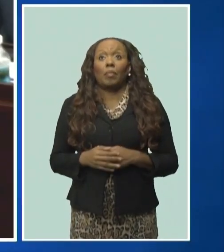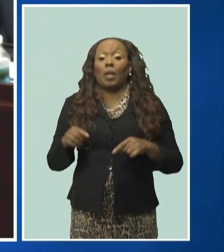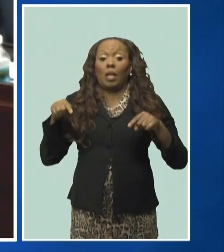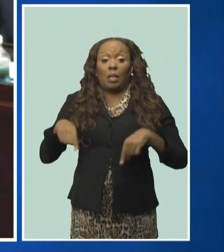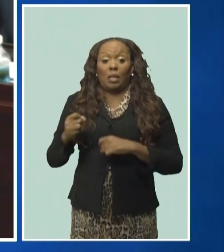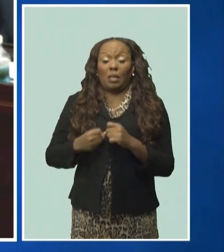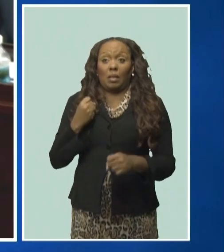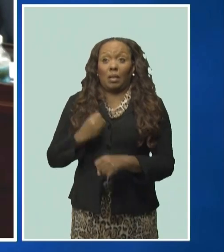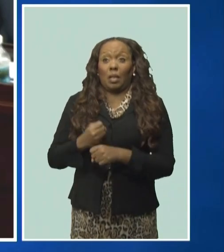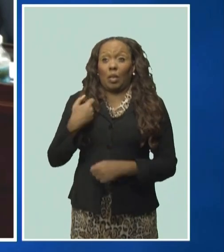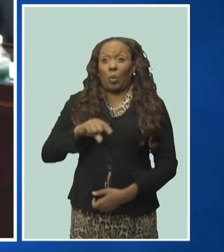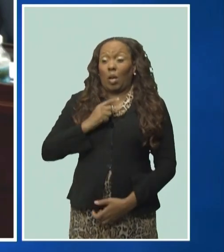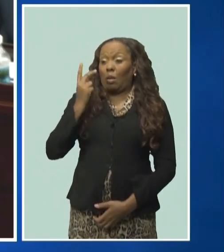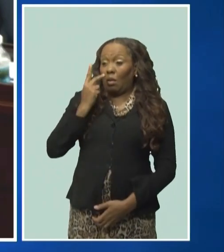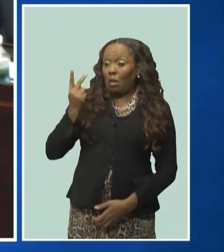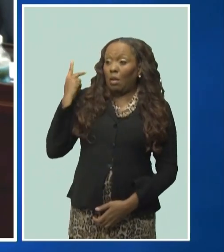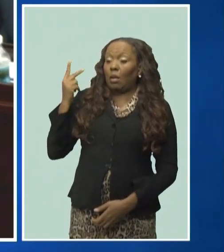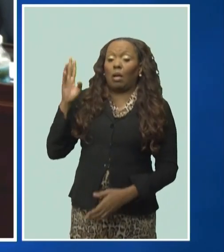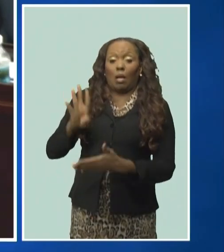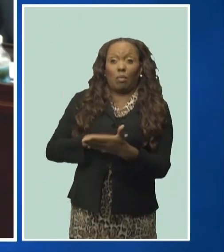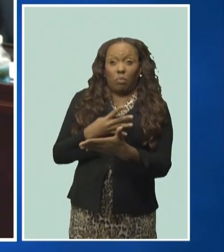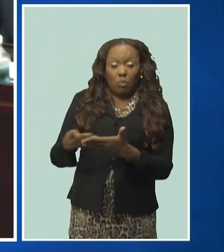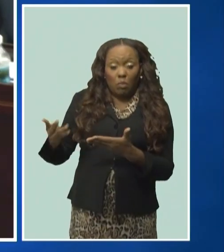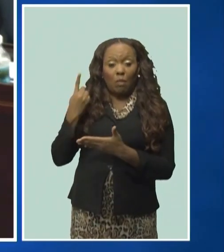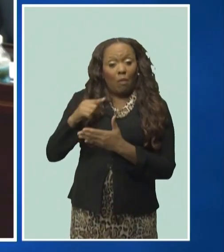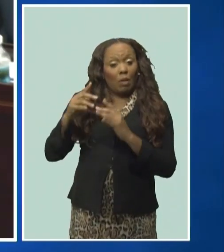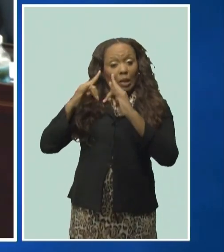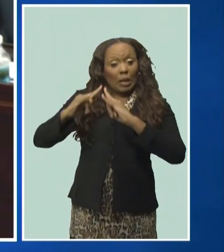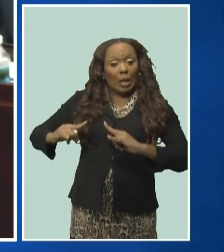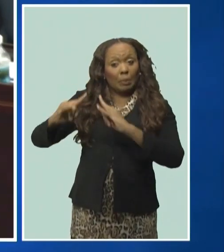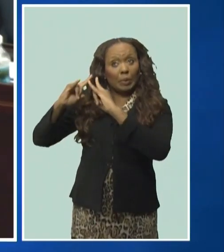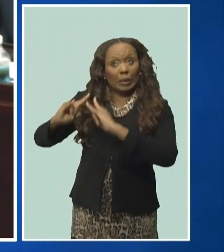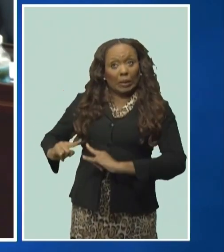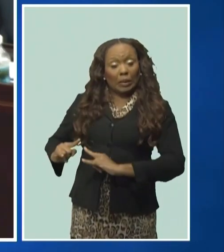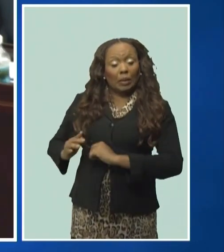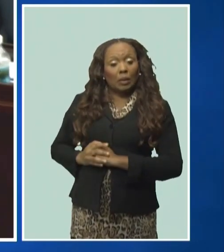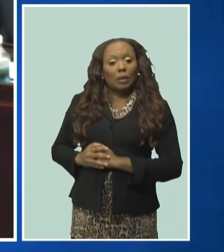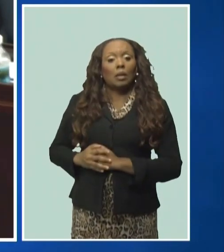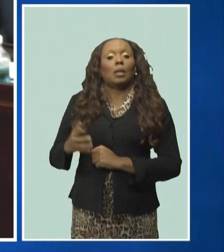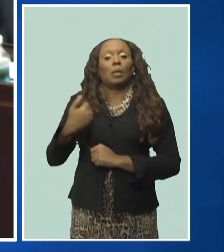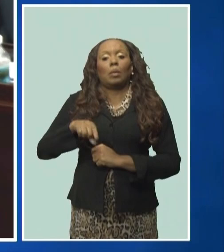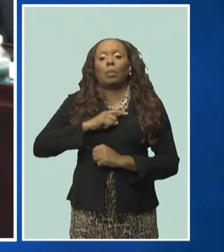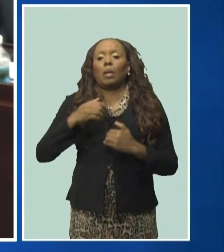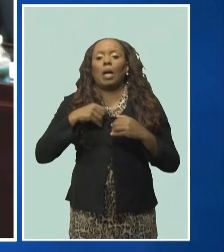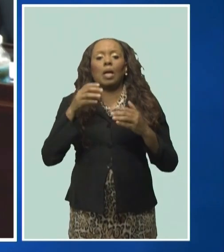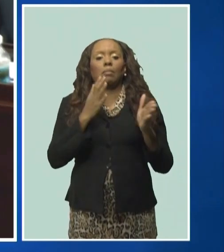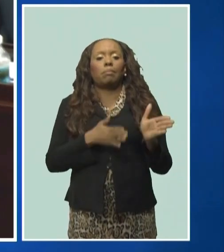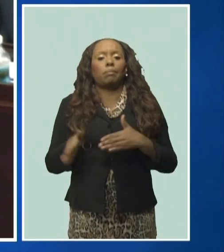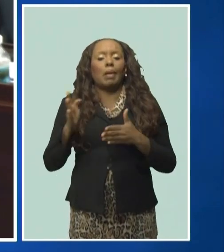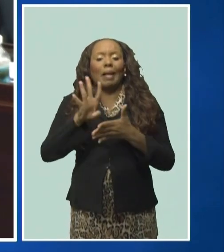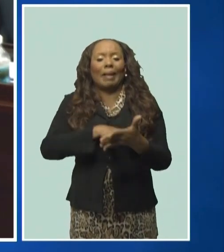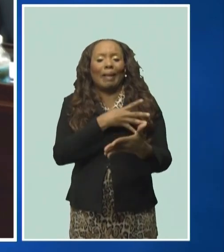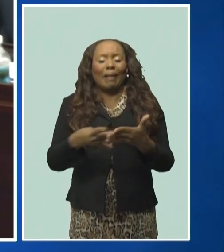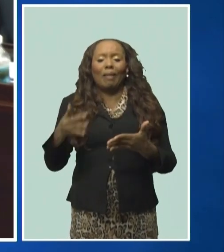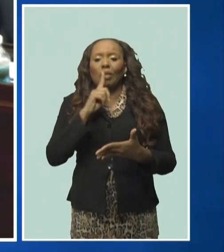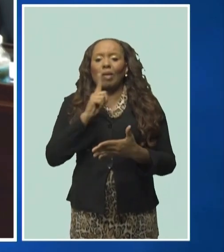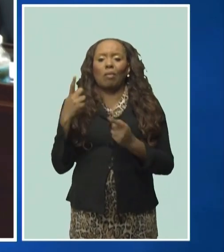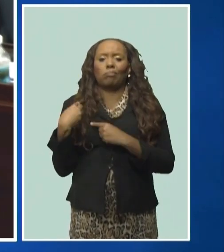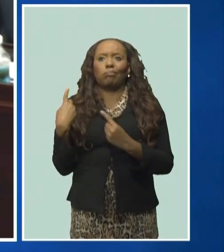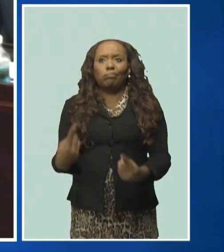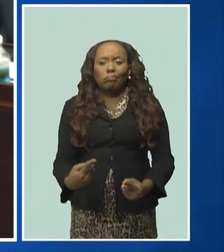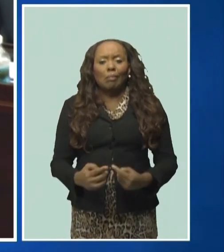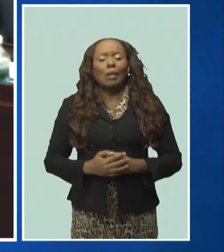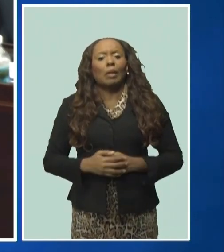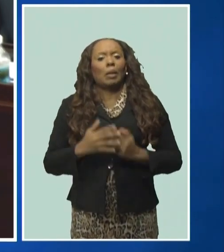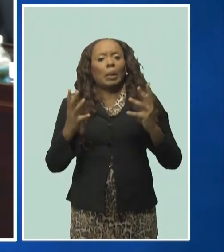reviewing the curriculum that we have had in the camp, because we have been doing this curriculum for an extremely long time. And we are looking